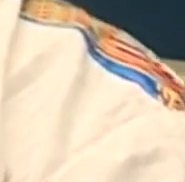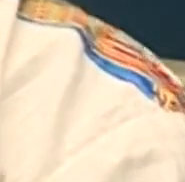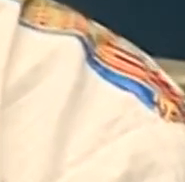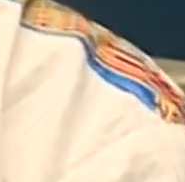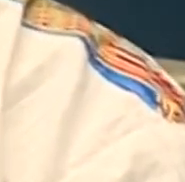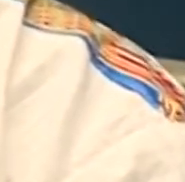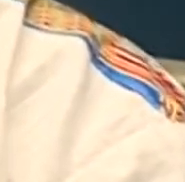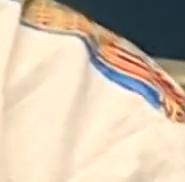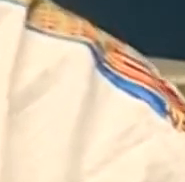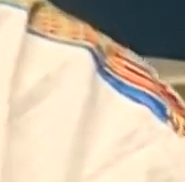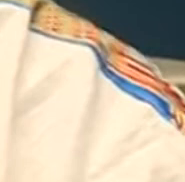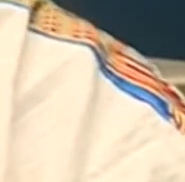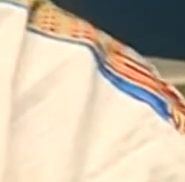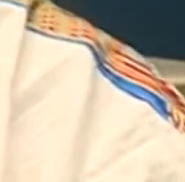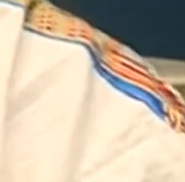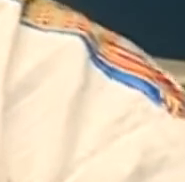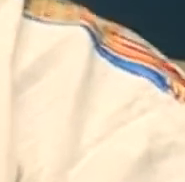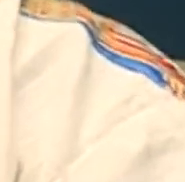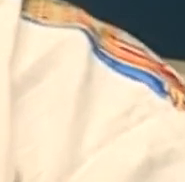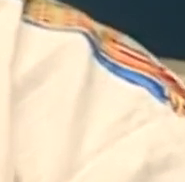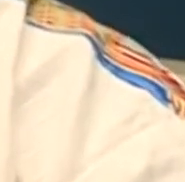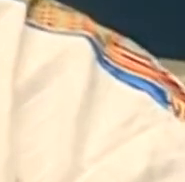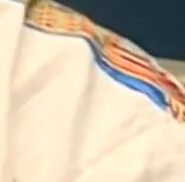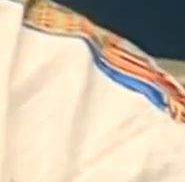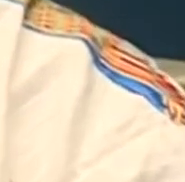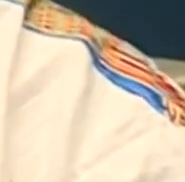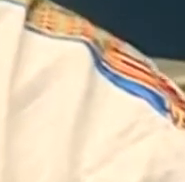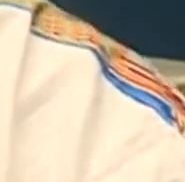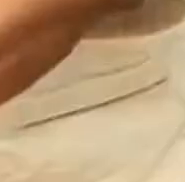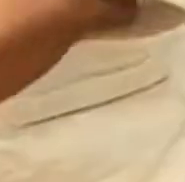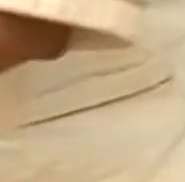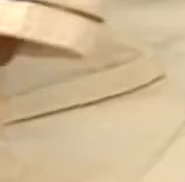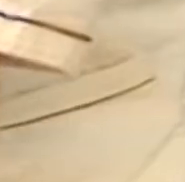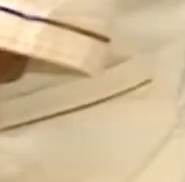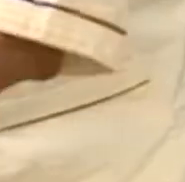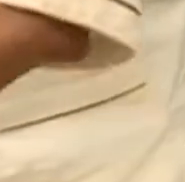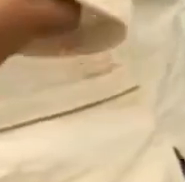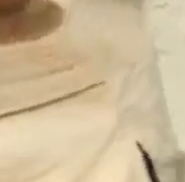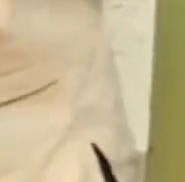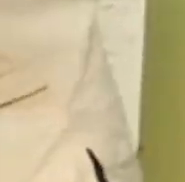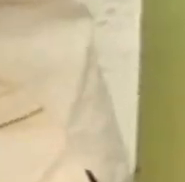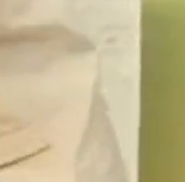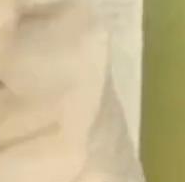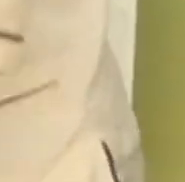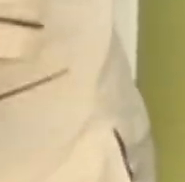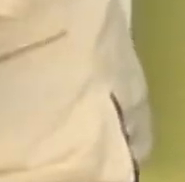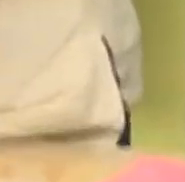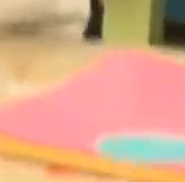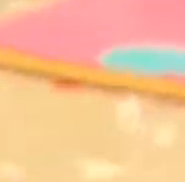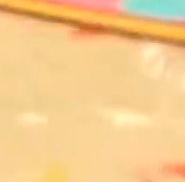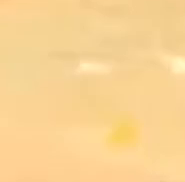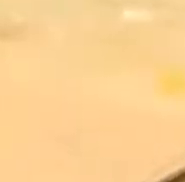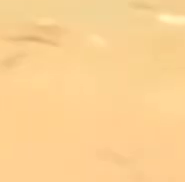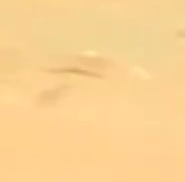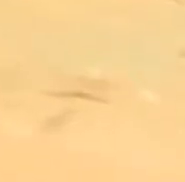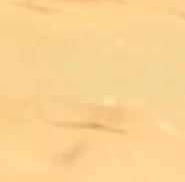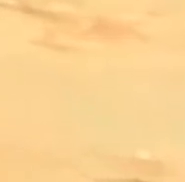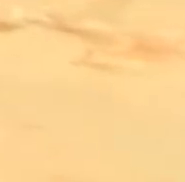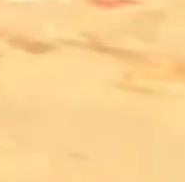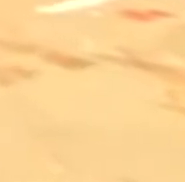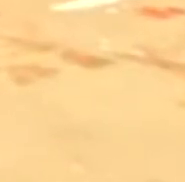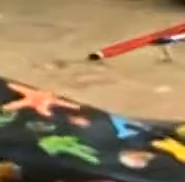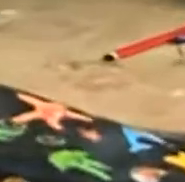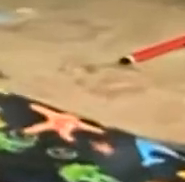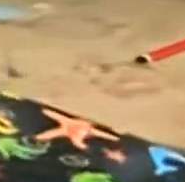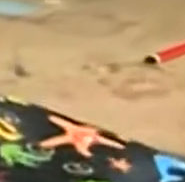have a legacy. We leave our artwork with those people. Wadu, who has been a practicing visual artist